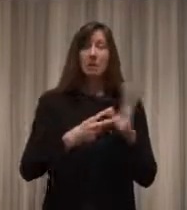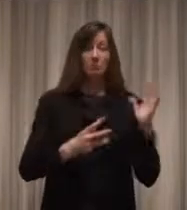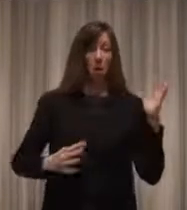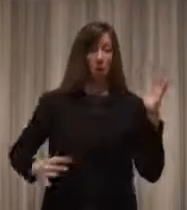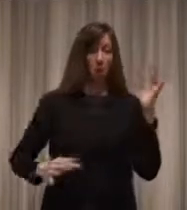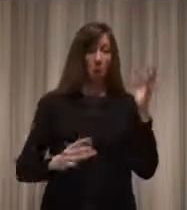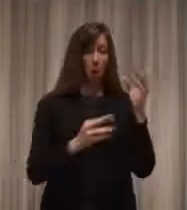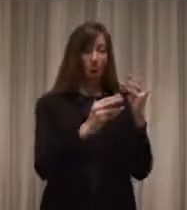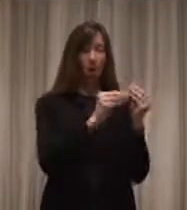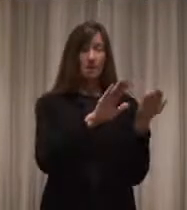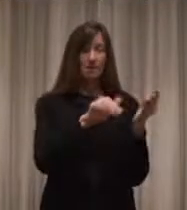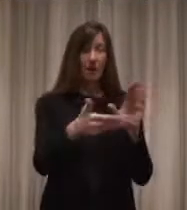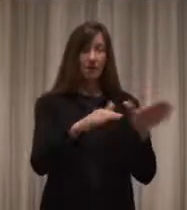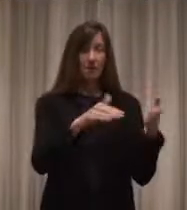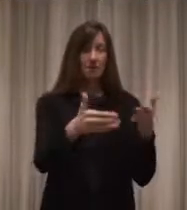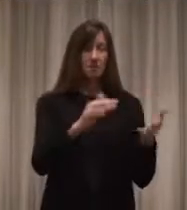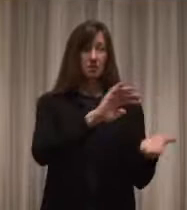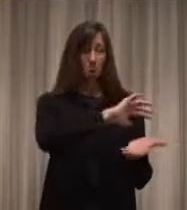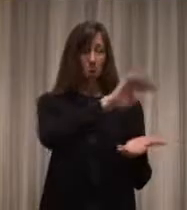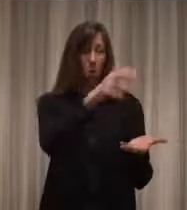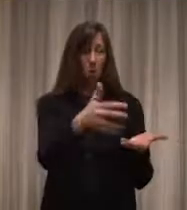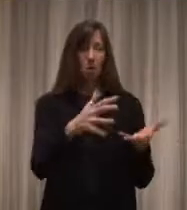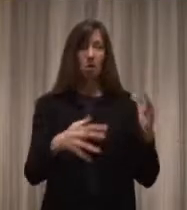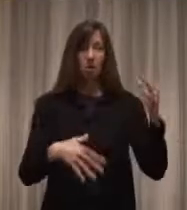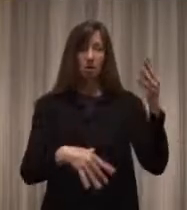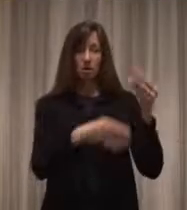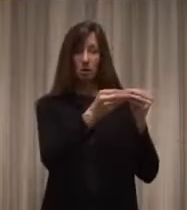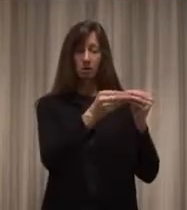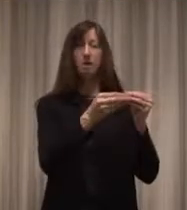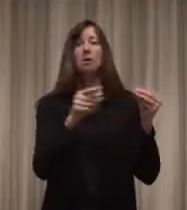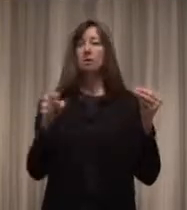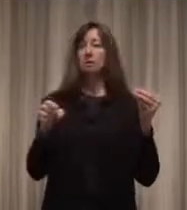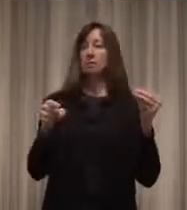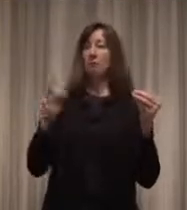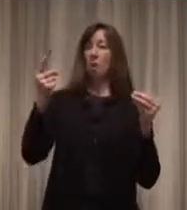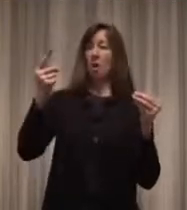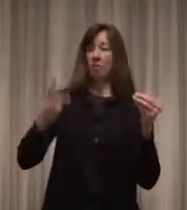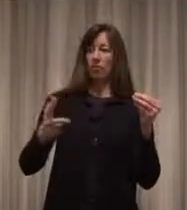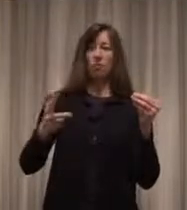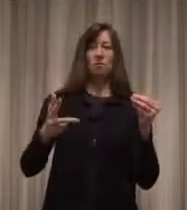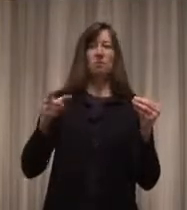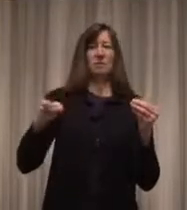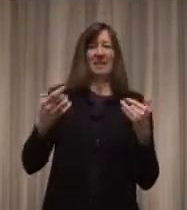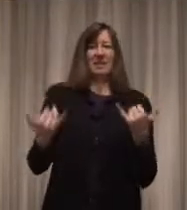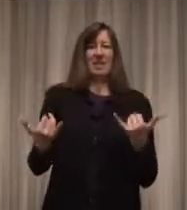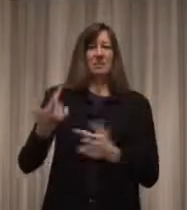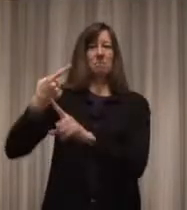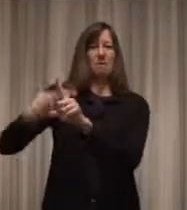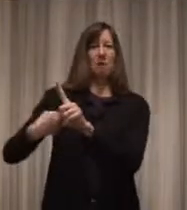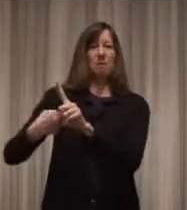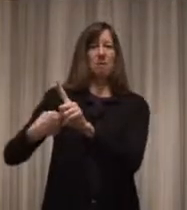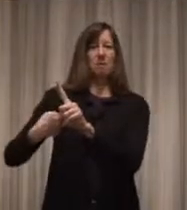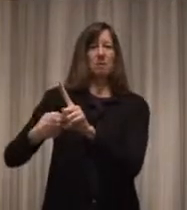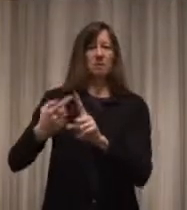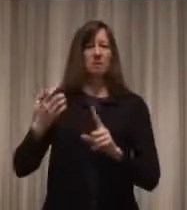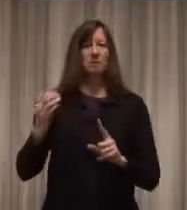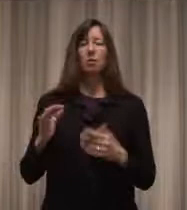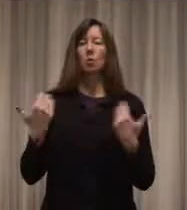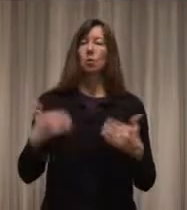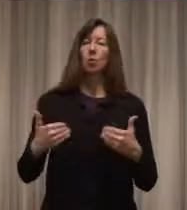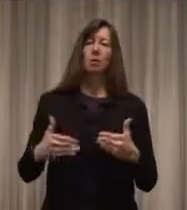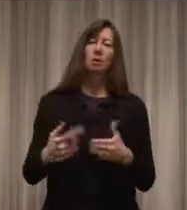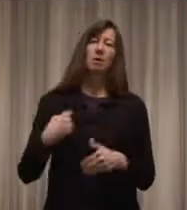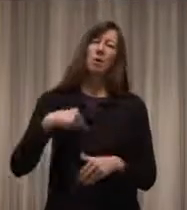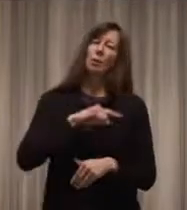the whole pandemic just happened in this last month. And until we can get these infection rates down and the